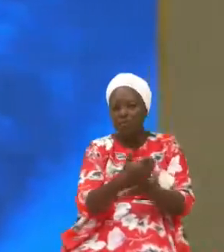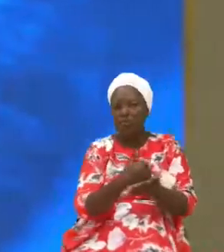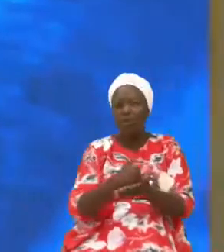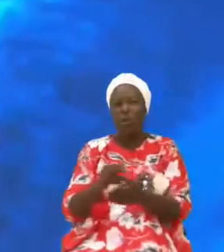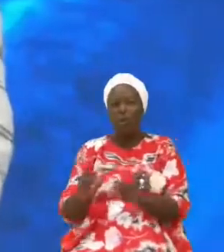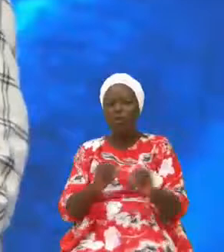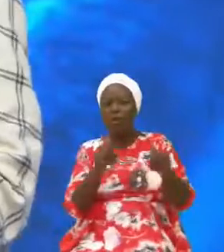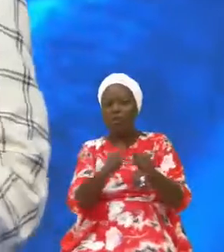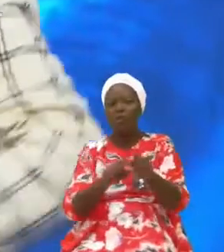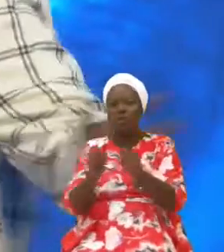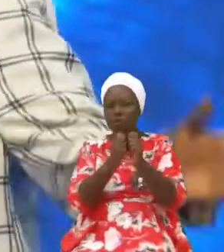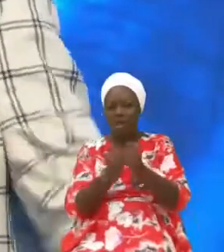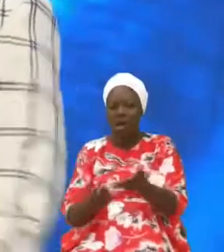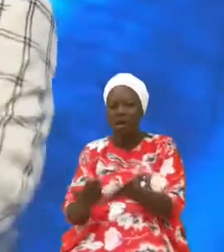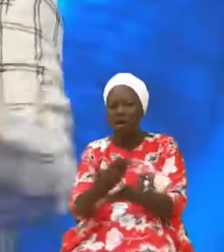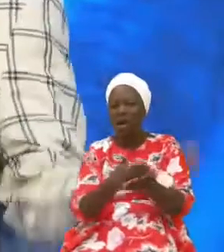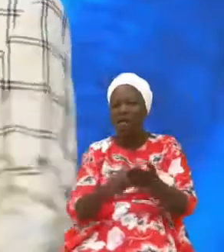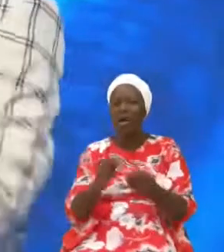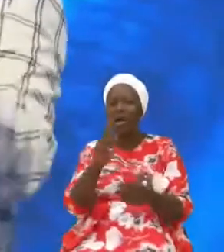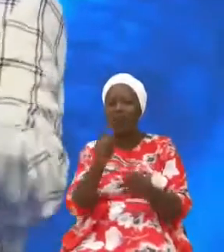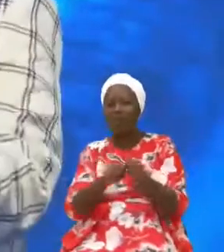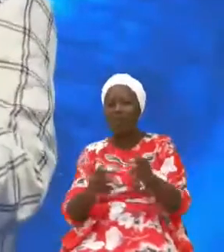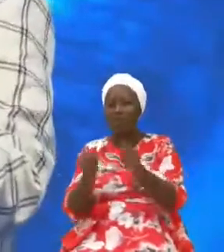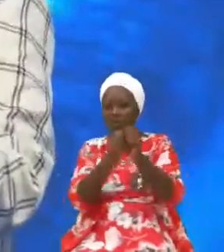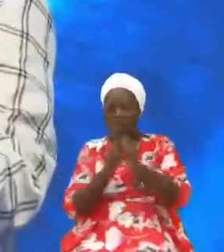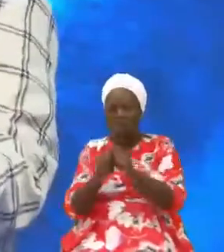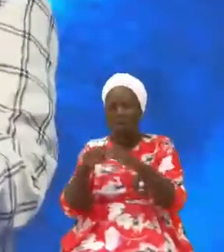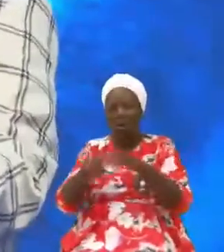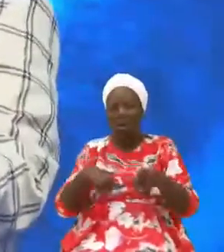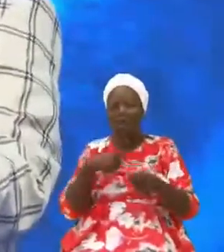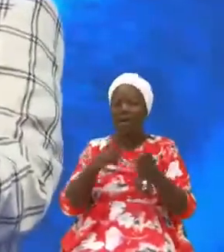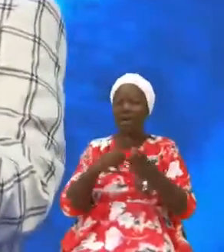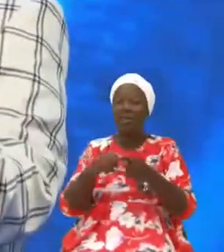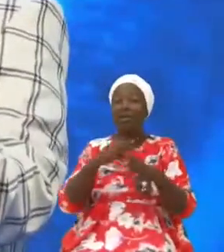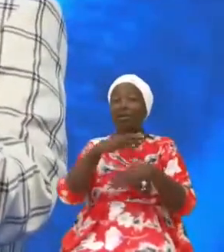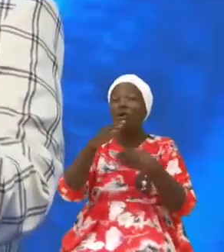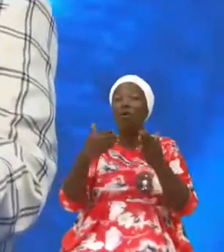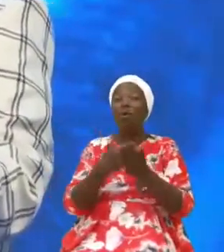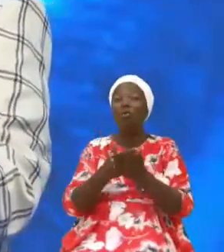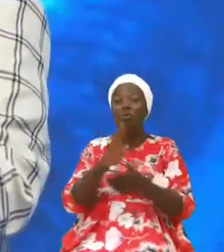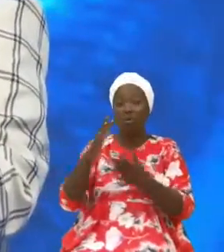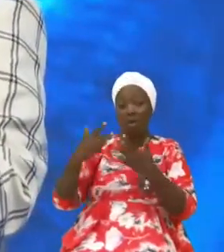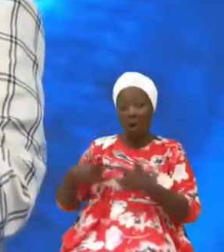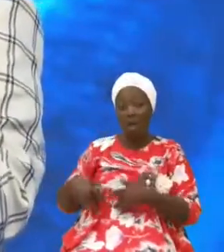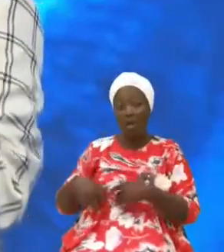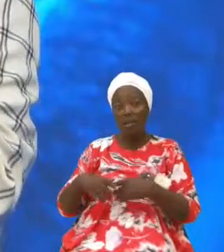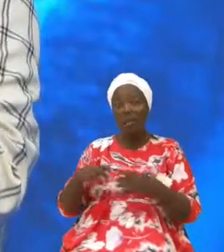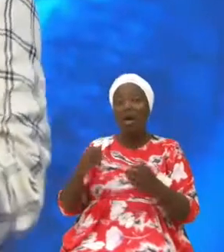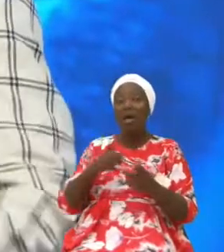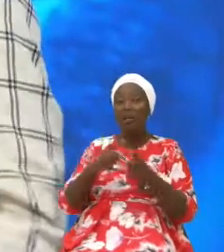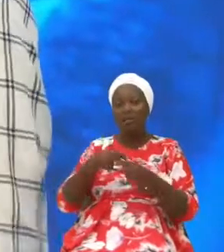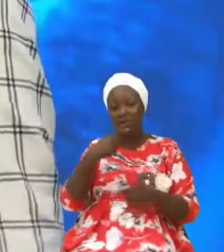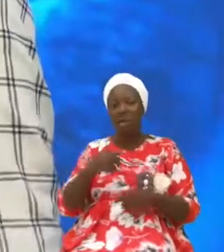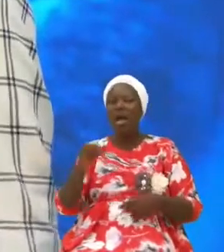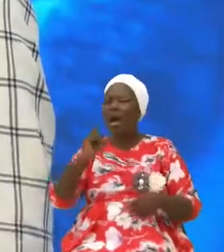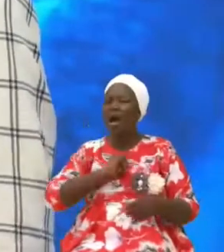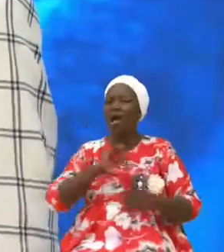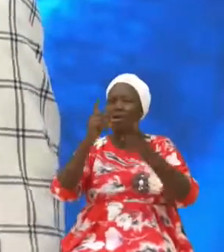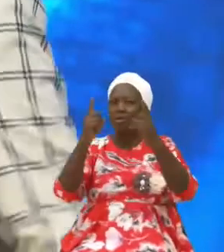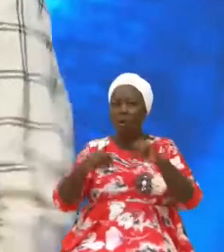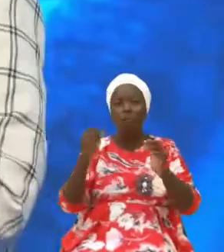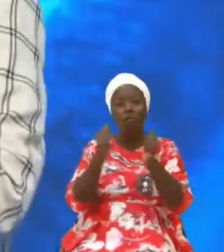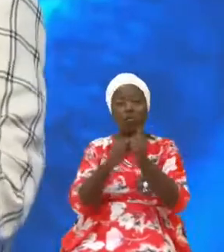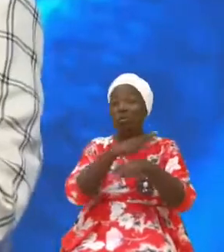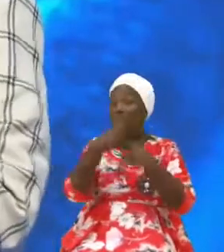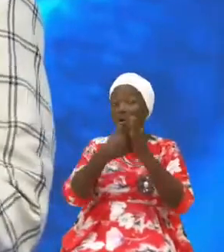to tradition, but you gather up everything in your life, your whole heart.